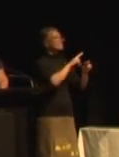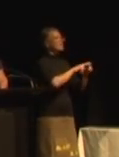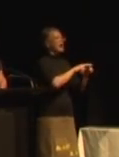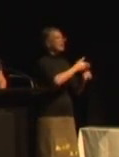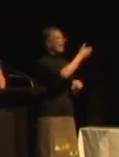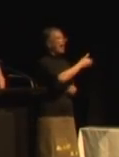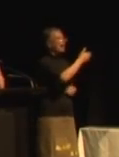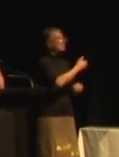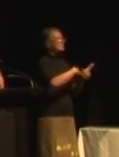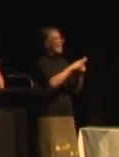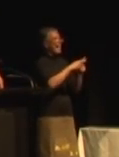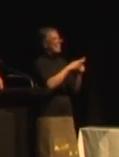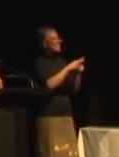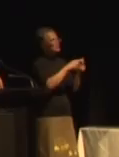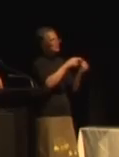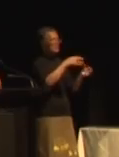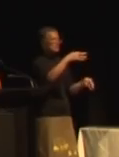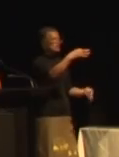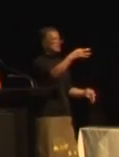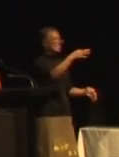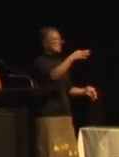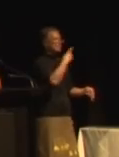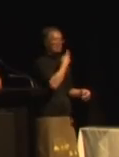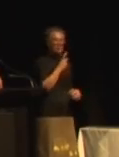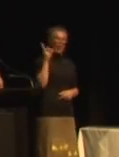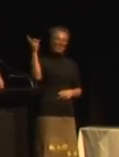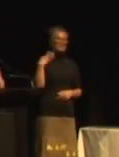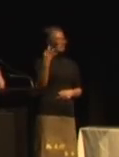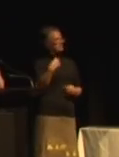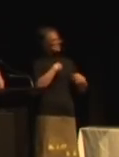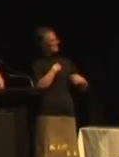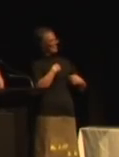I feel like this really represents who I am and where I'm from.